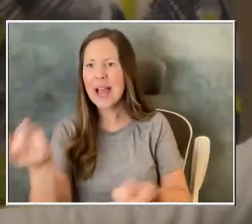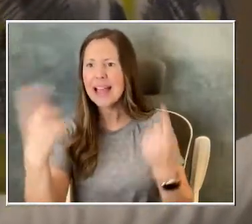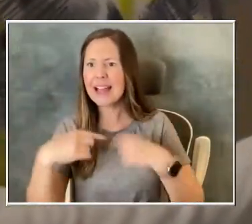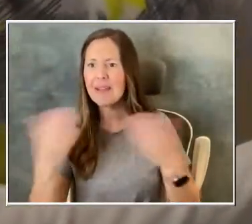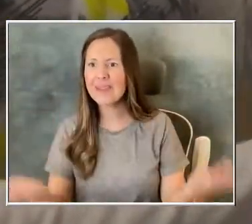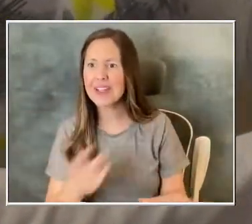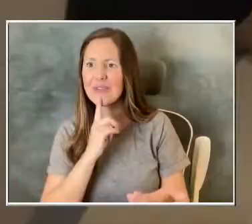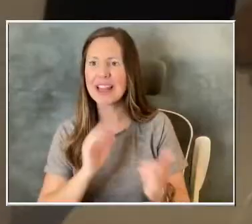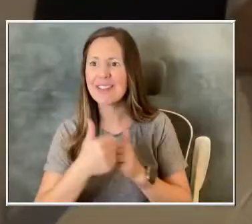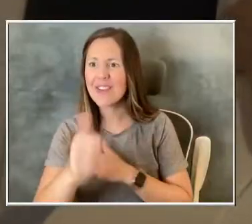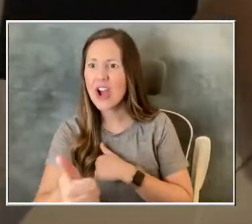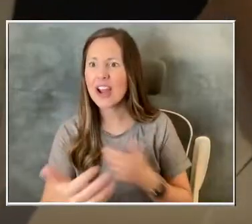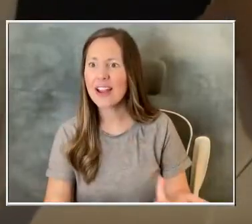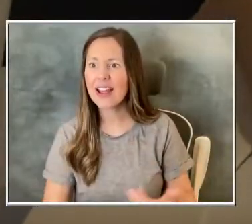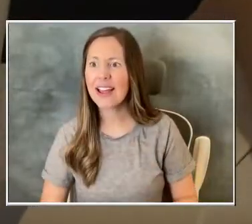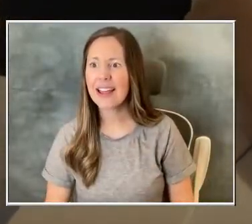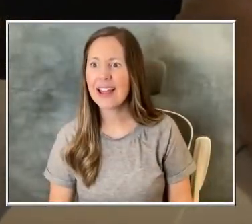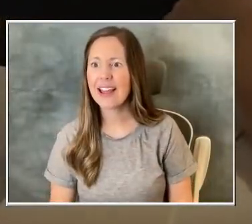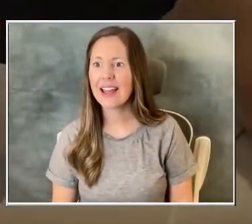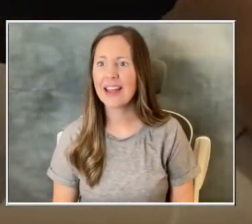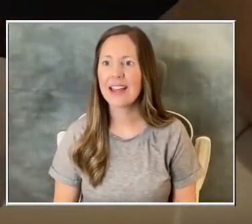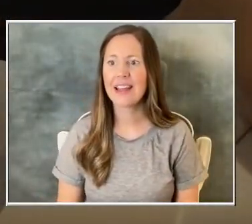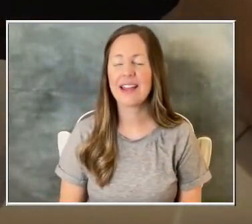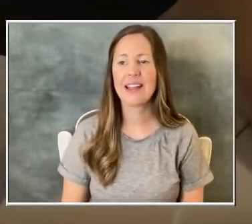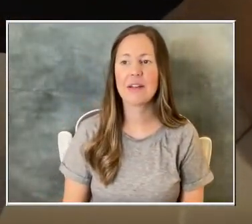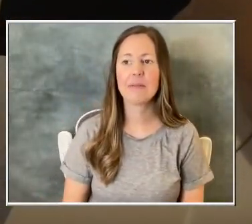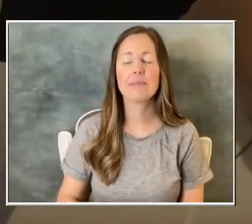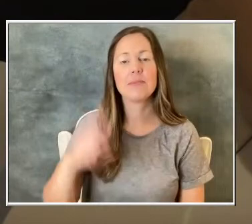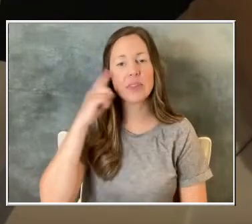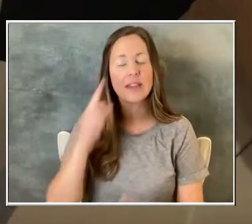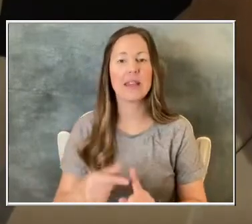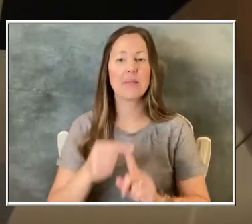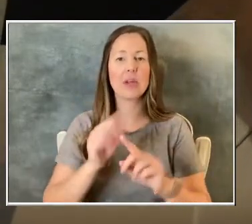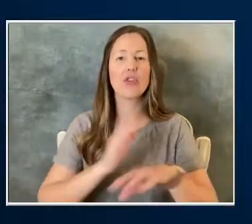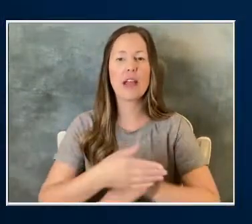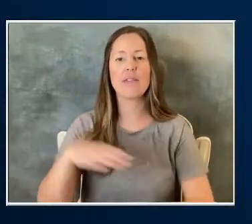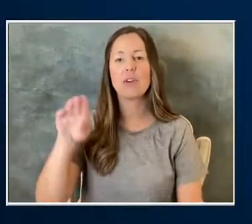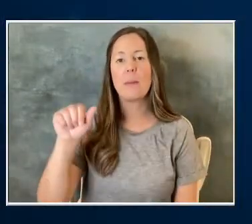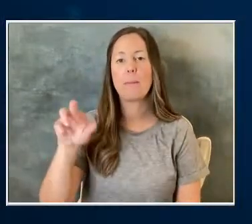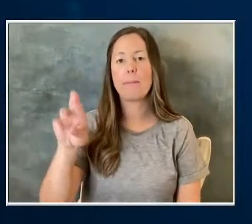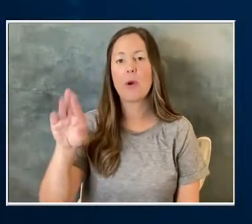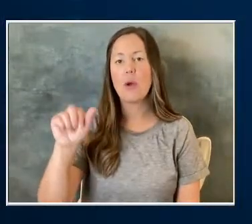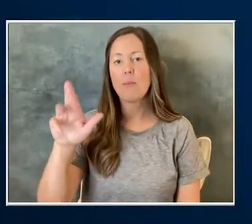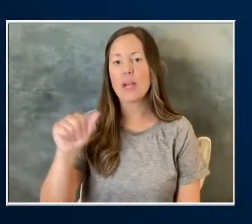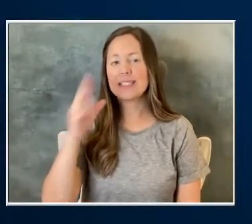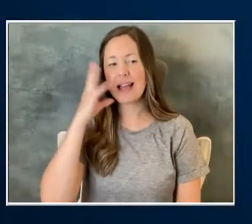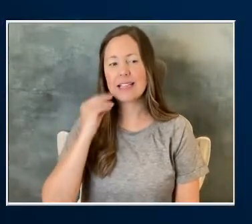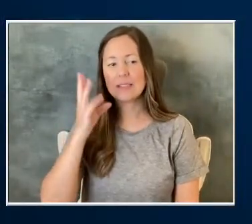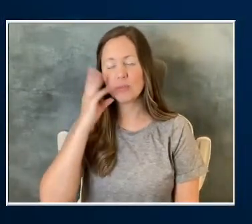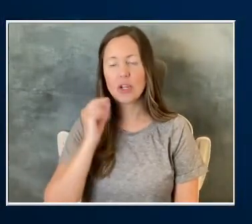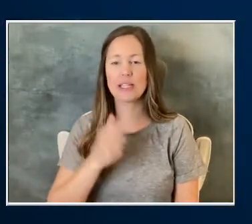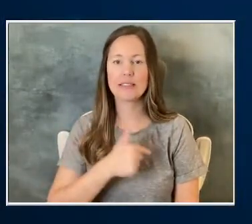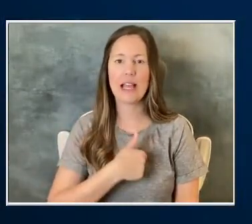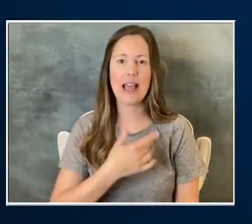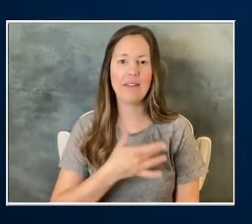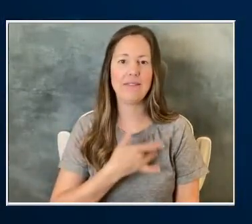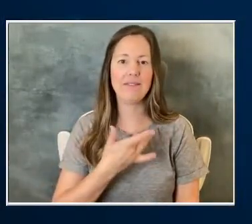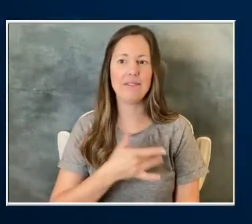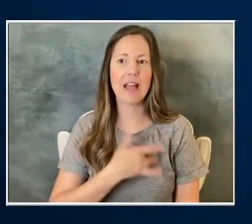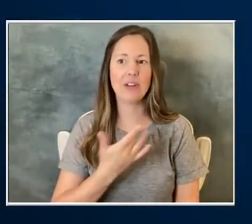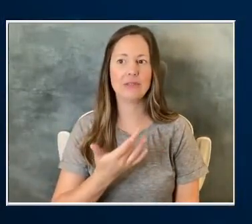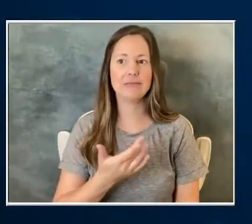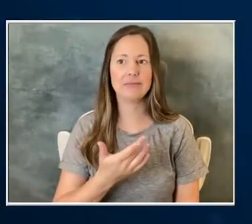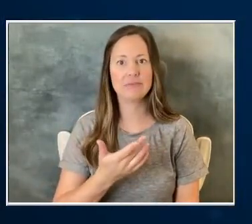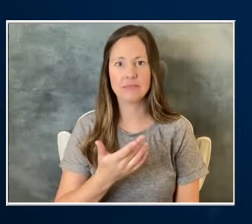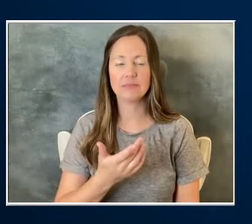Well, I think especially after Barbara's experience, I felt that it was important